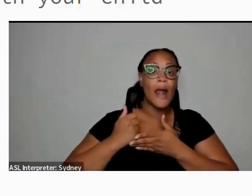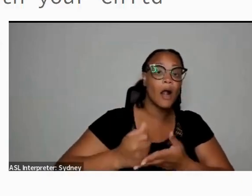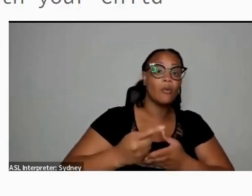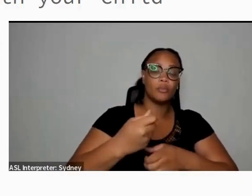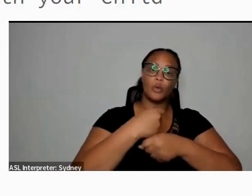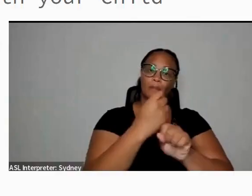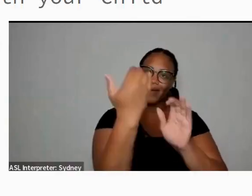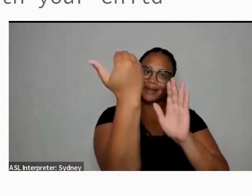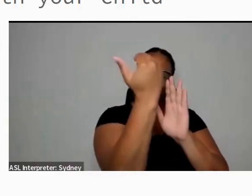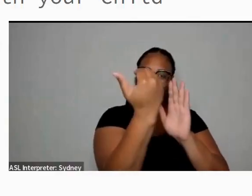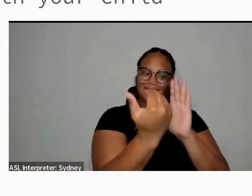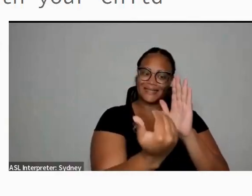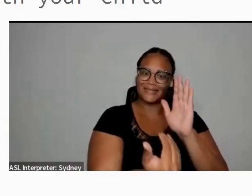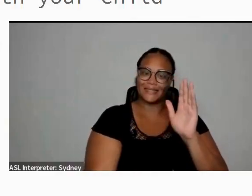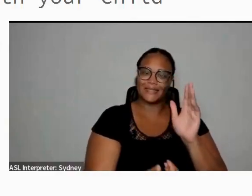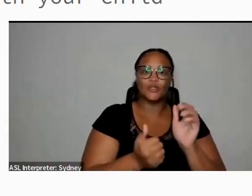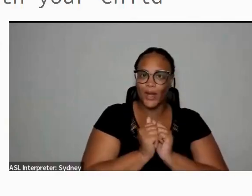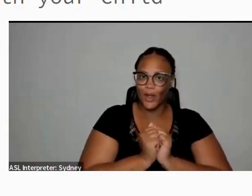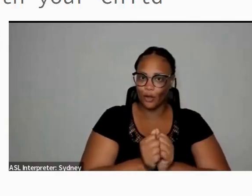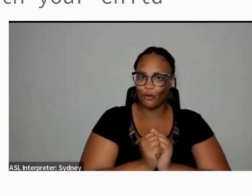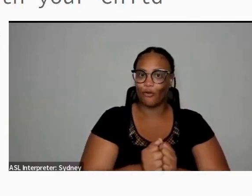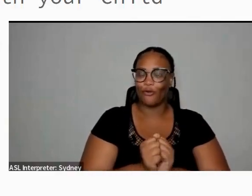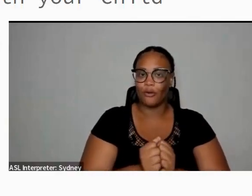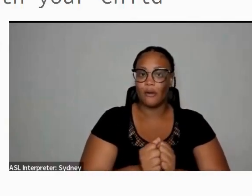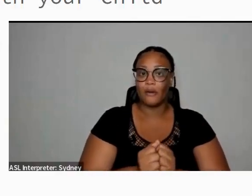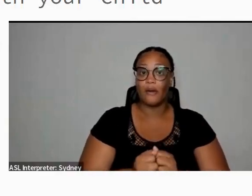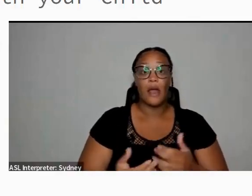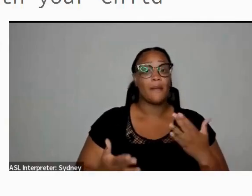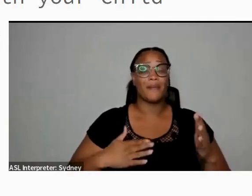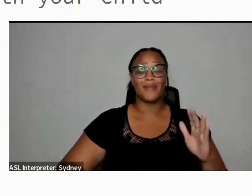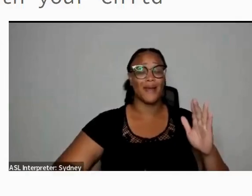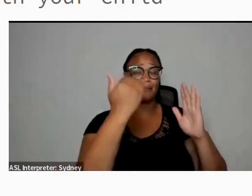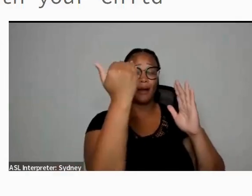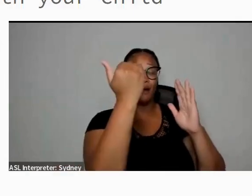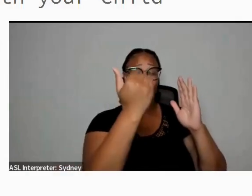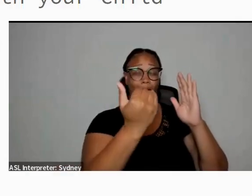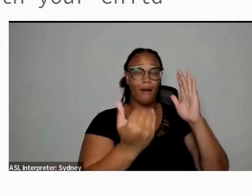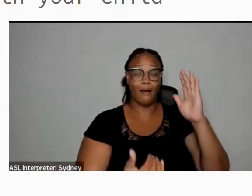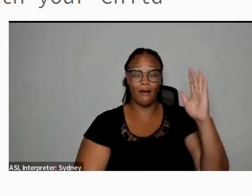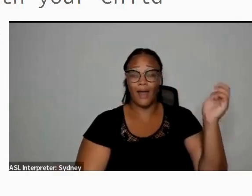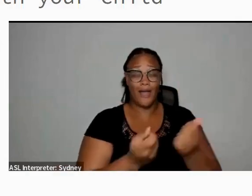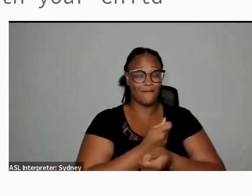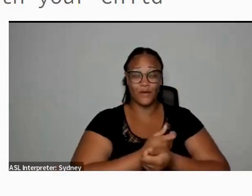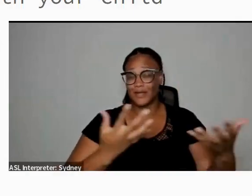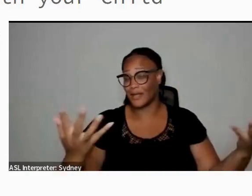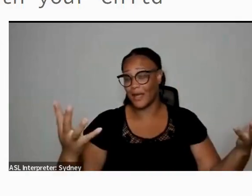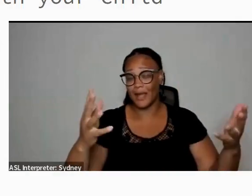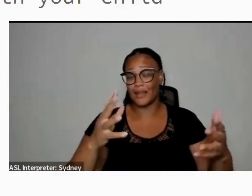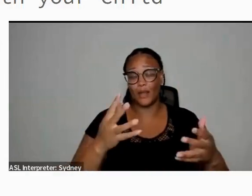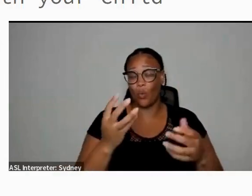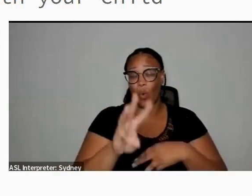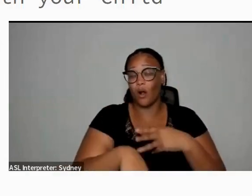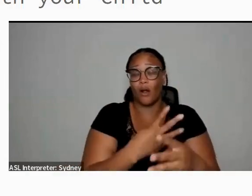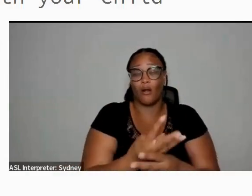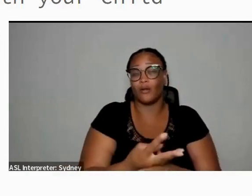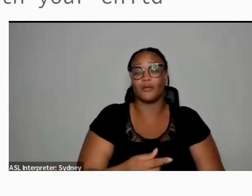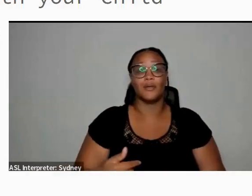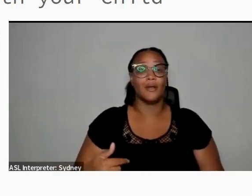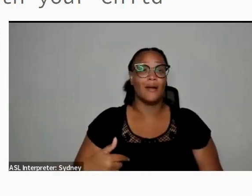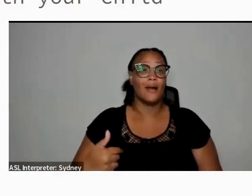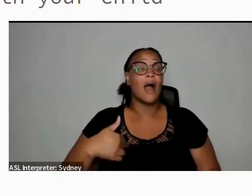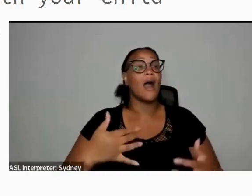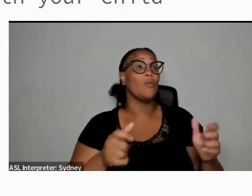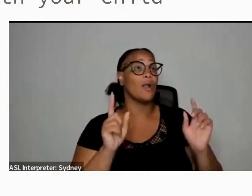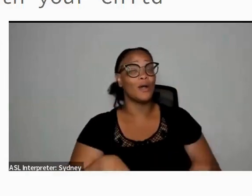list everything in the whole wide world that they would like to do, I would like to go see Taylor Swift, I would like to go